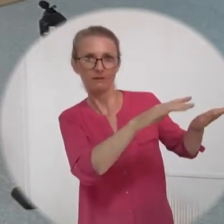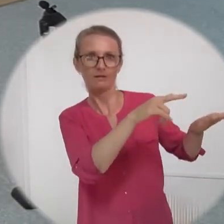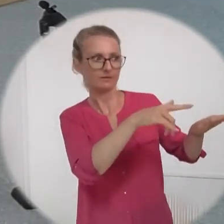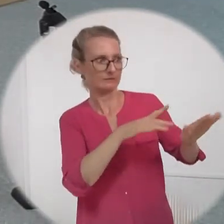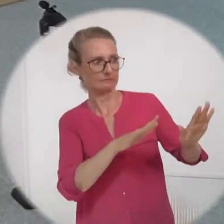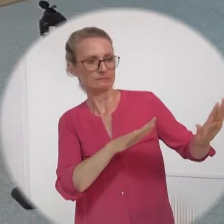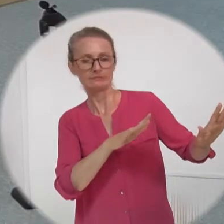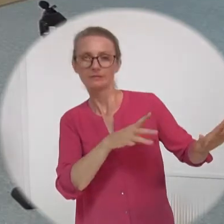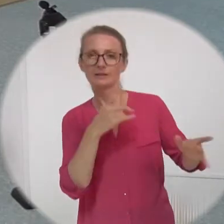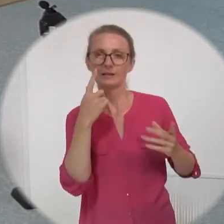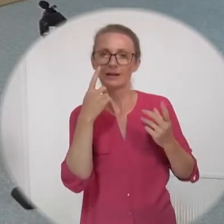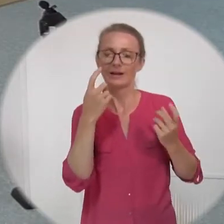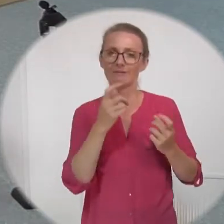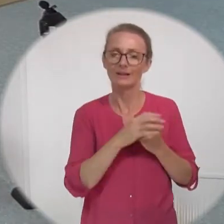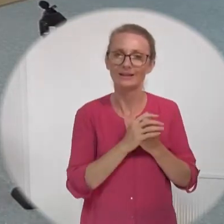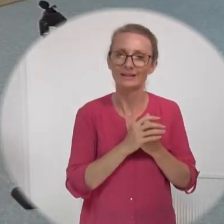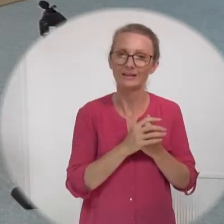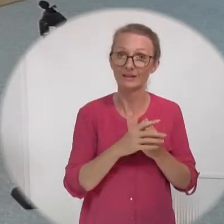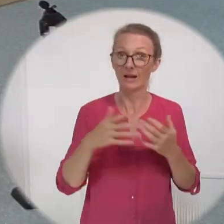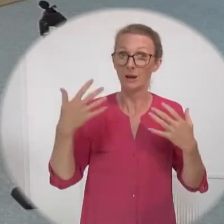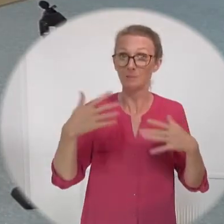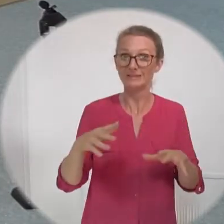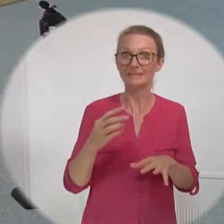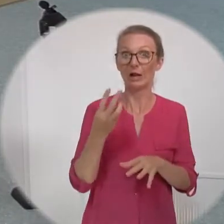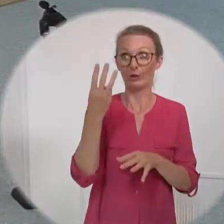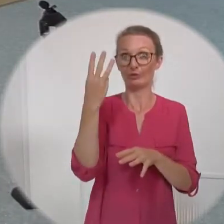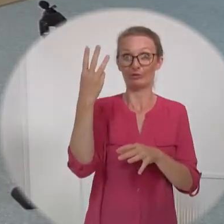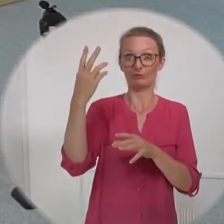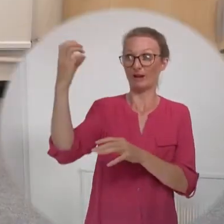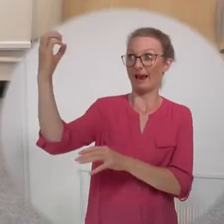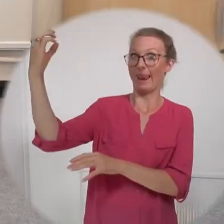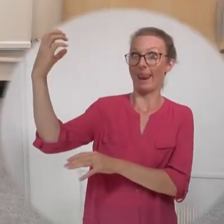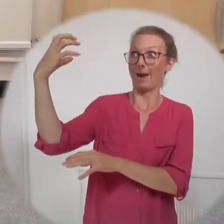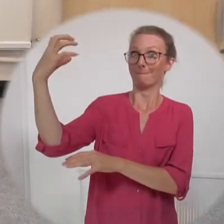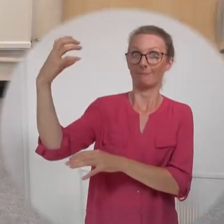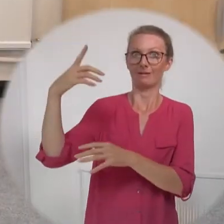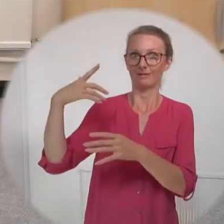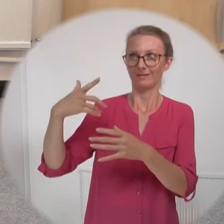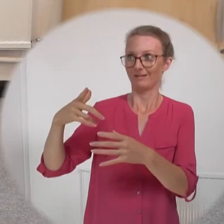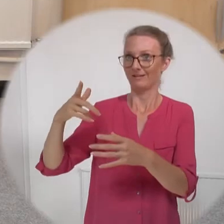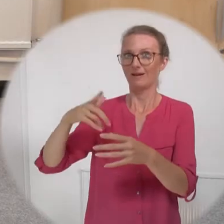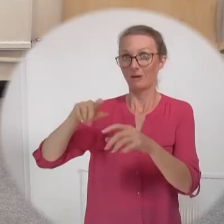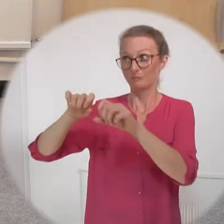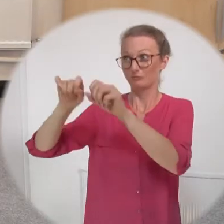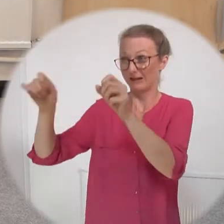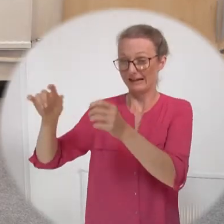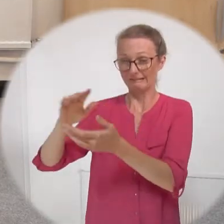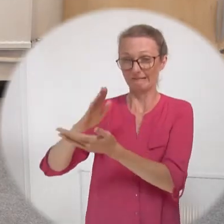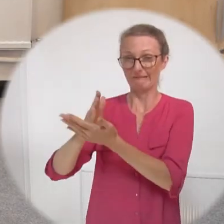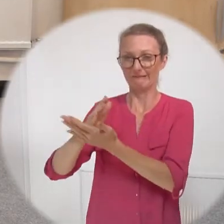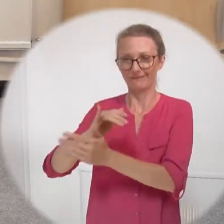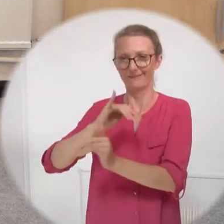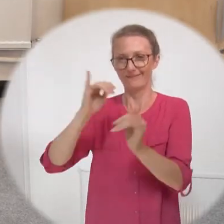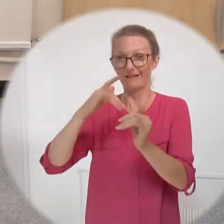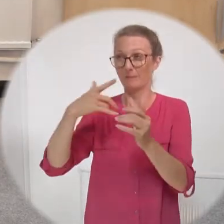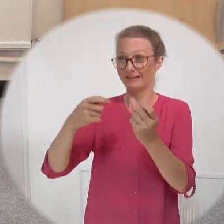I've managed to break 3 table lamps, mainly practicing my sword form at home.